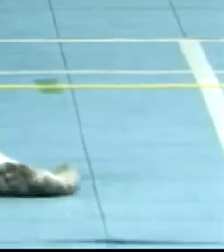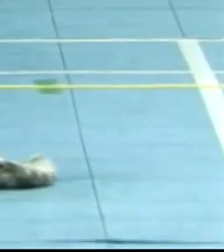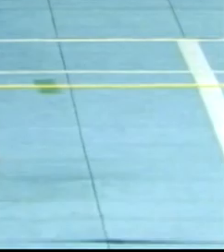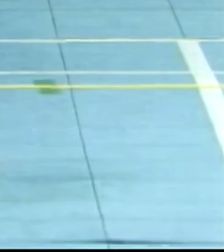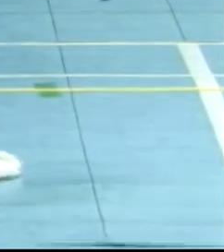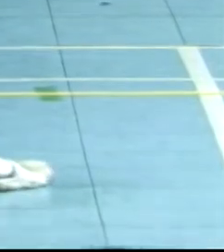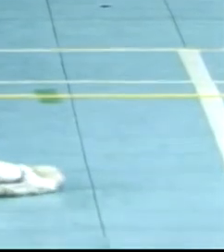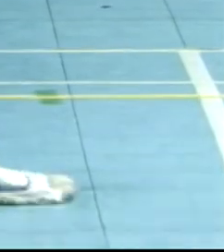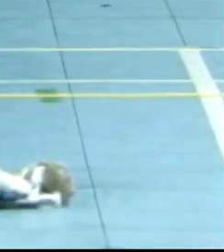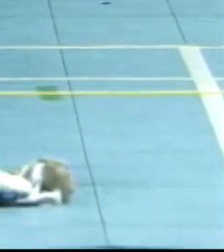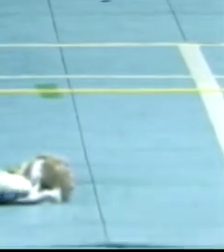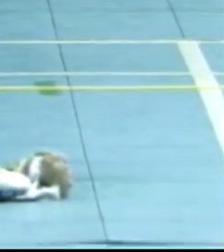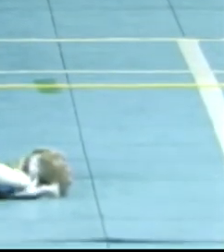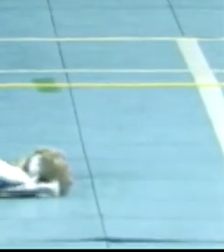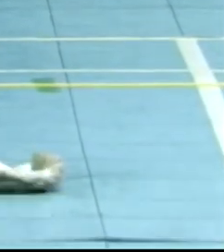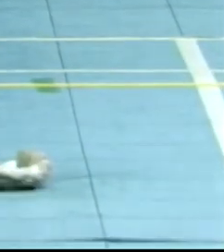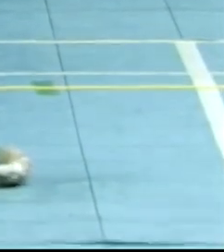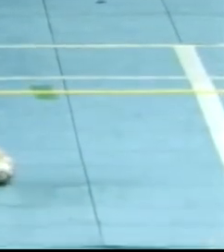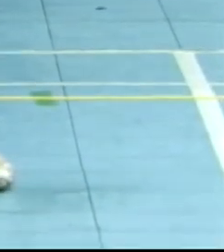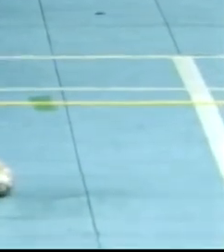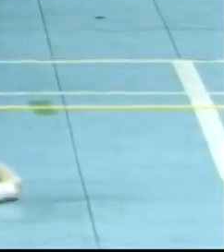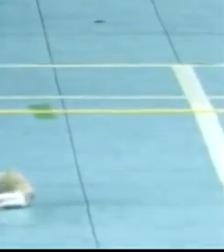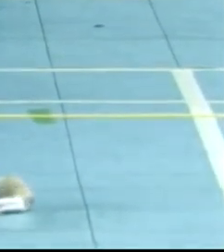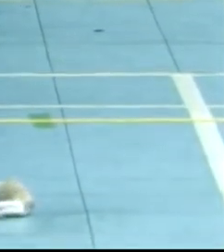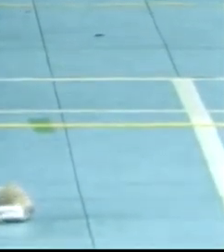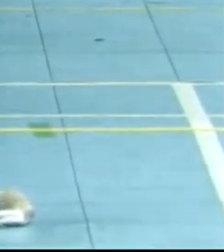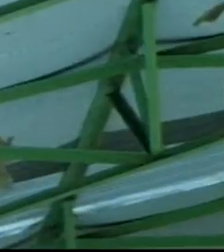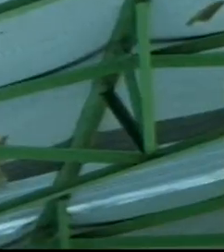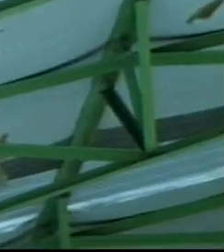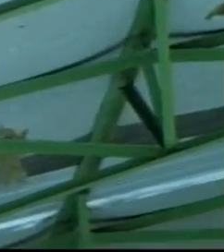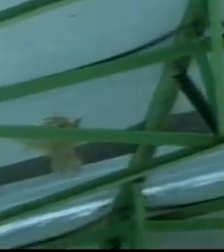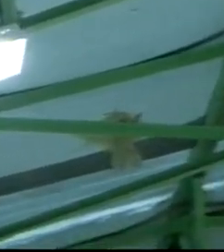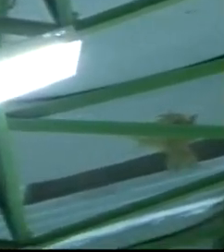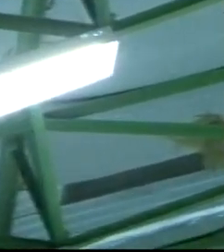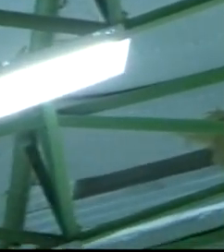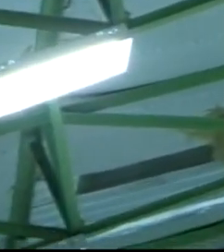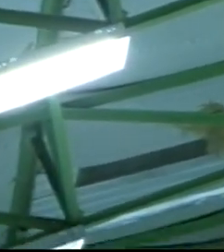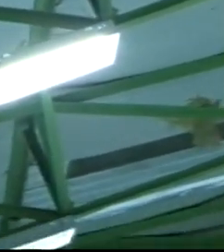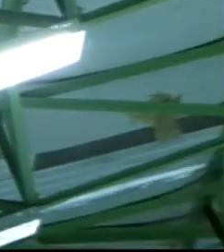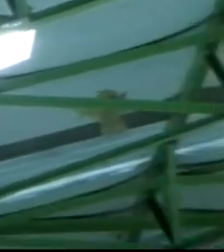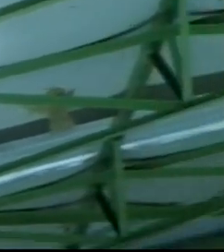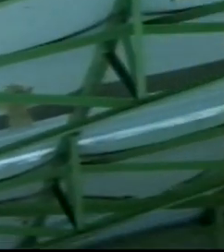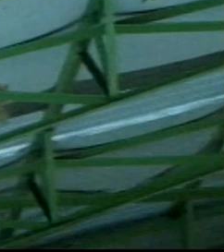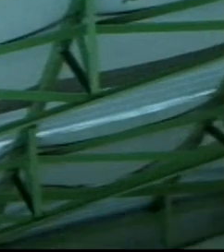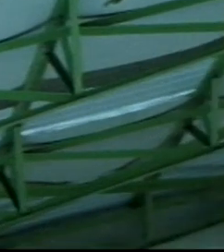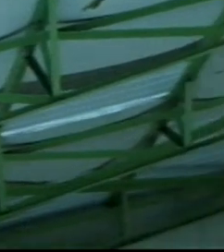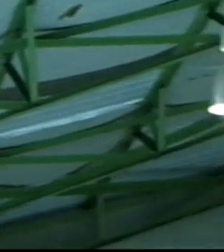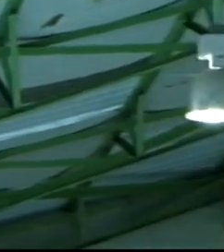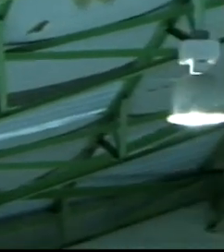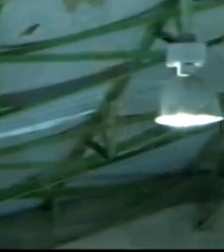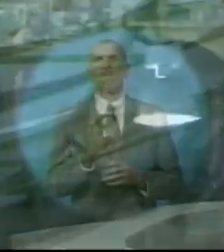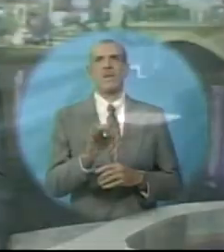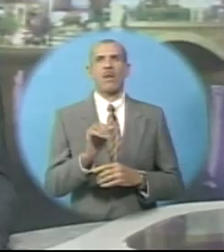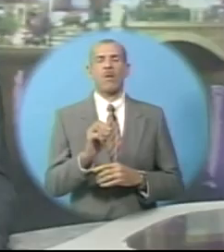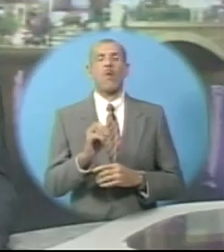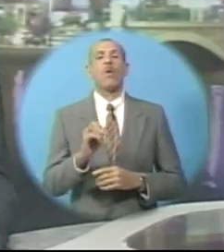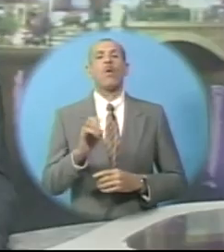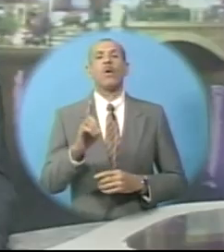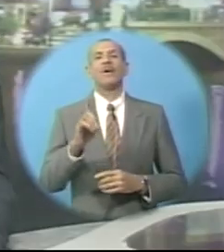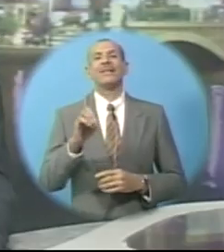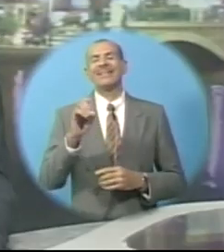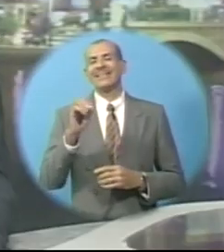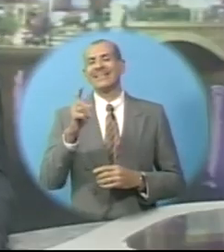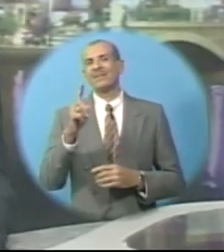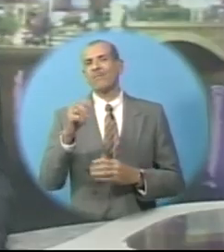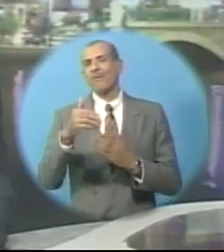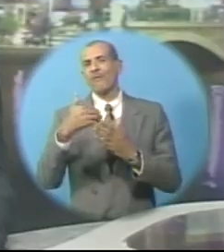have to wait until Sunday to have another chance of becoming repeat champions. That's when they take on rivals Flo Deacons. Now, before the